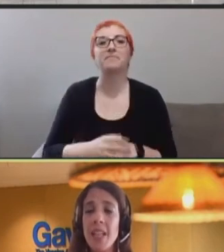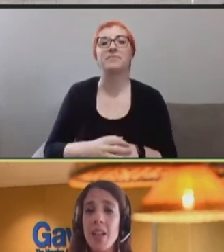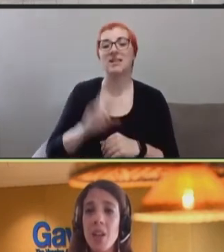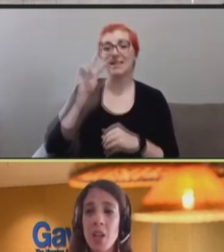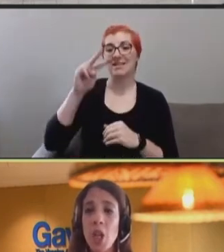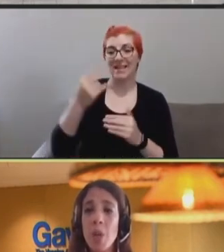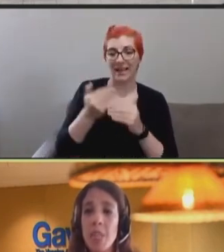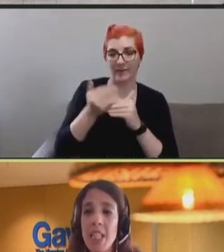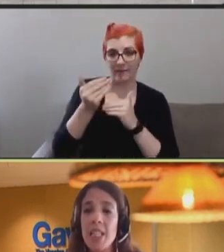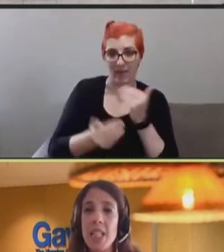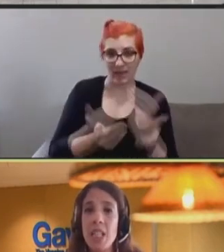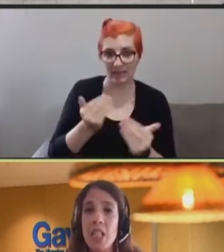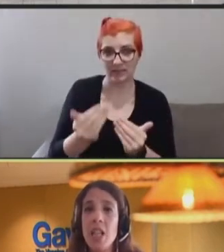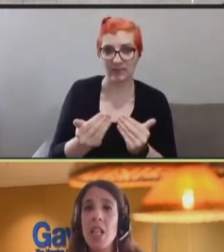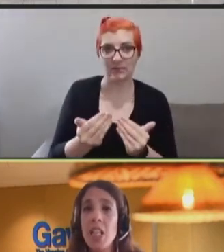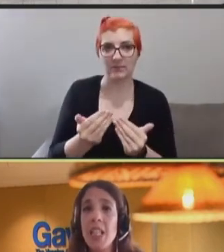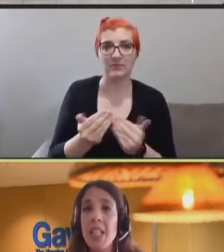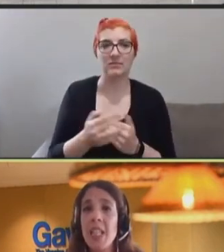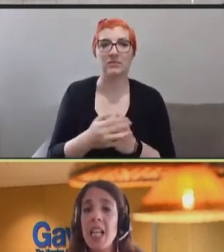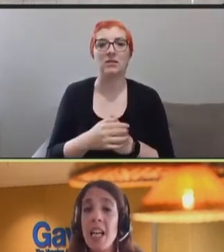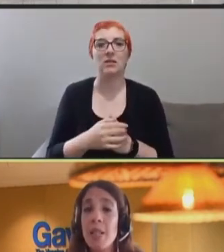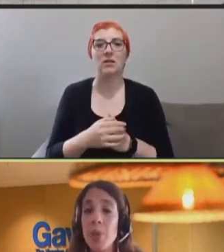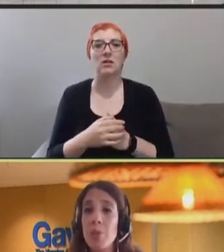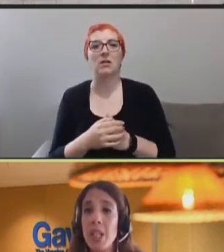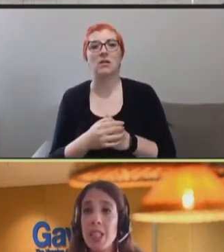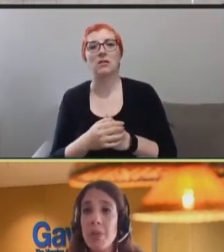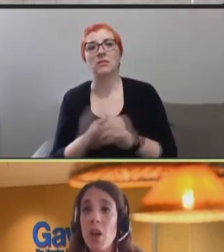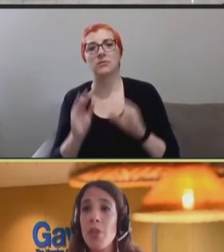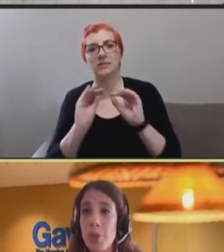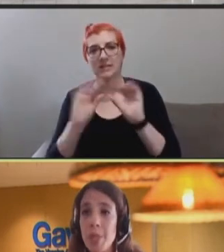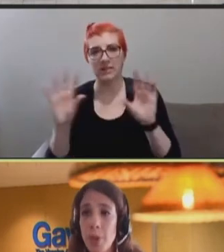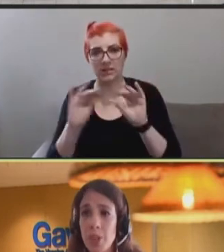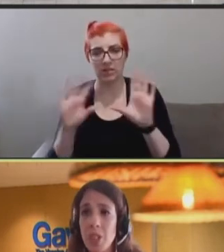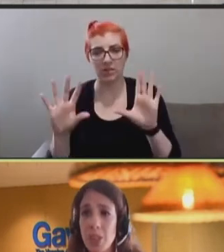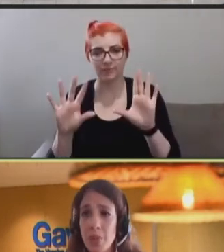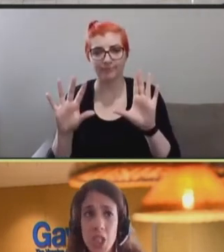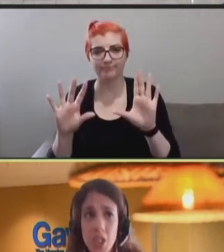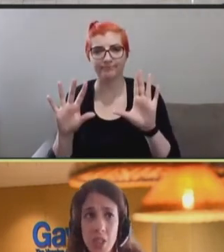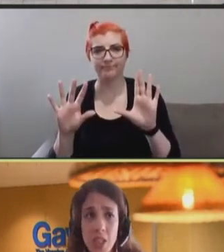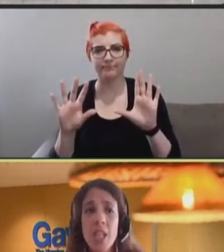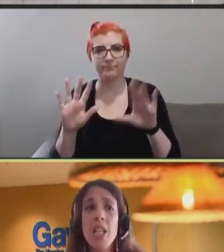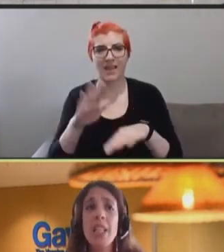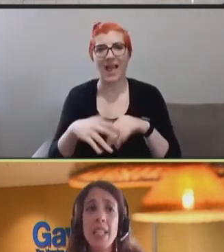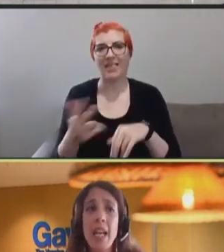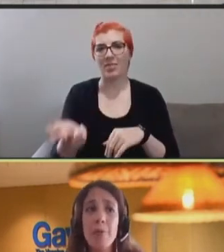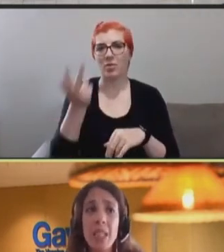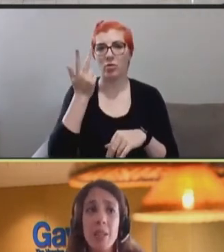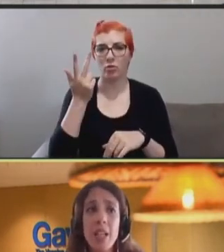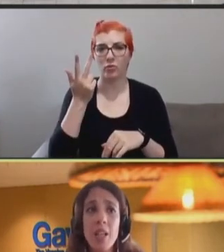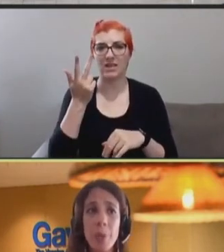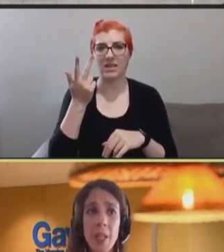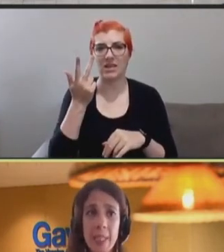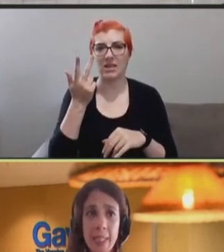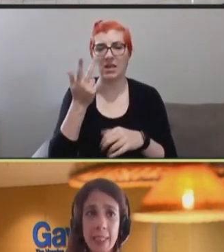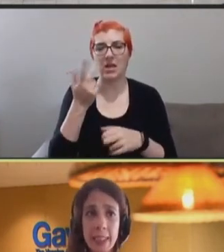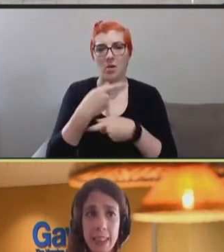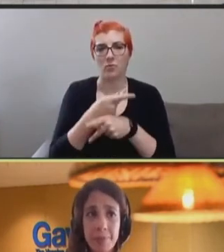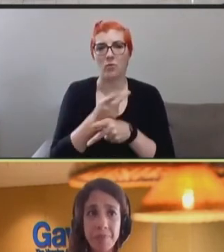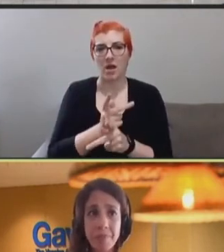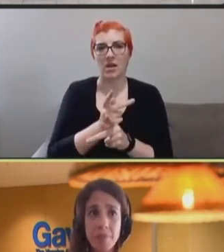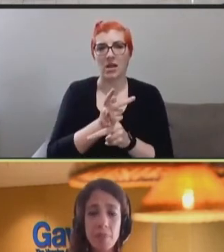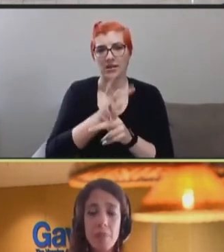and culminated in a clear and allied perspective on 3 product innovations that have been